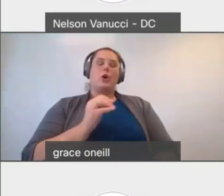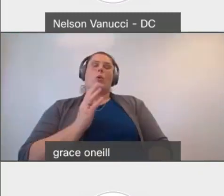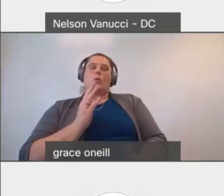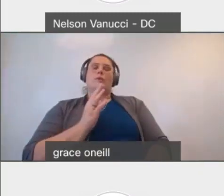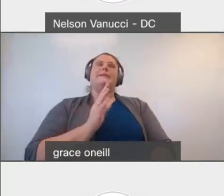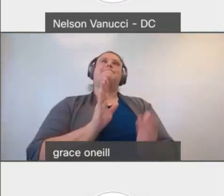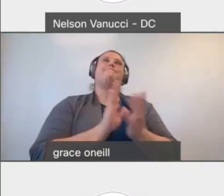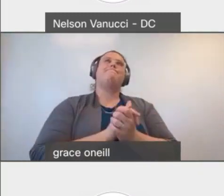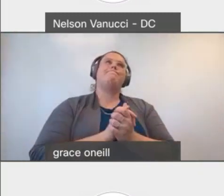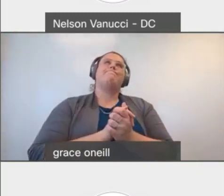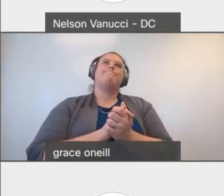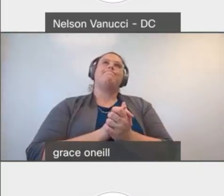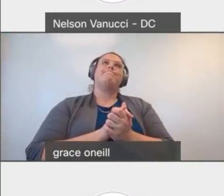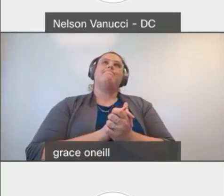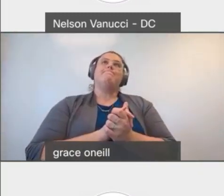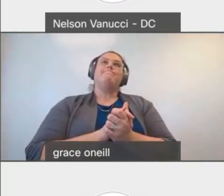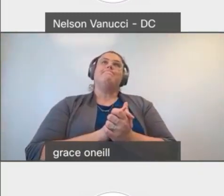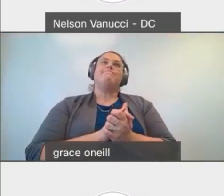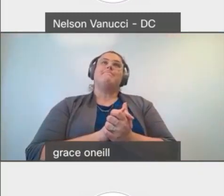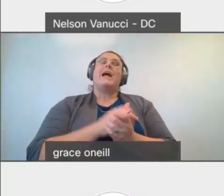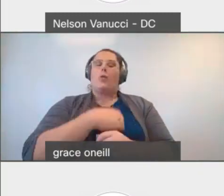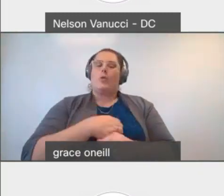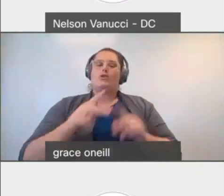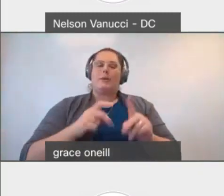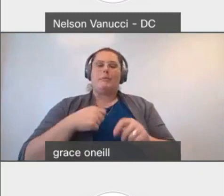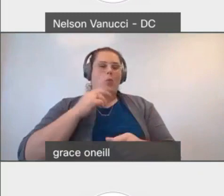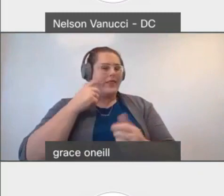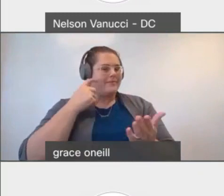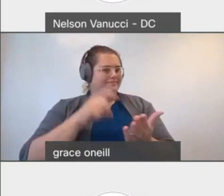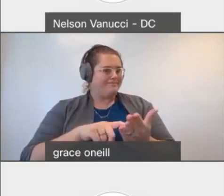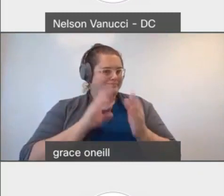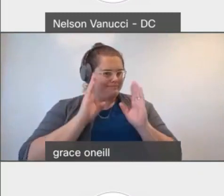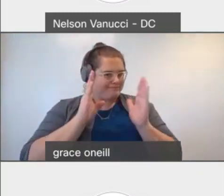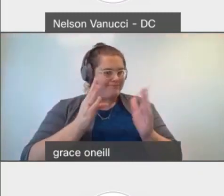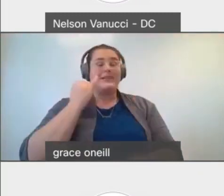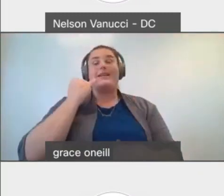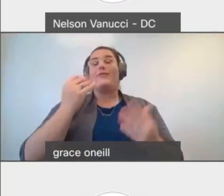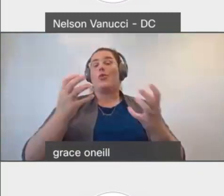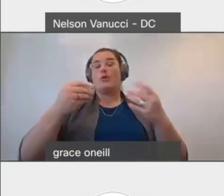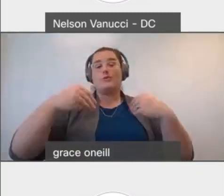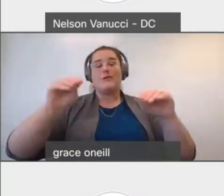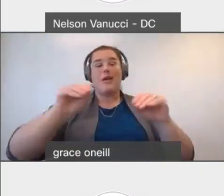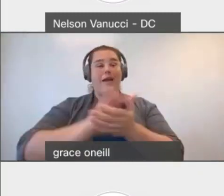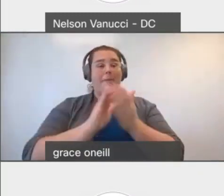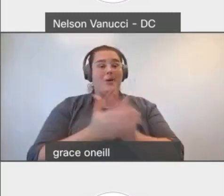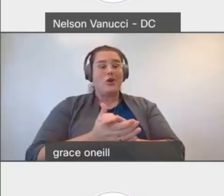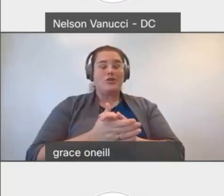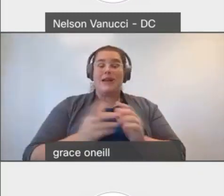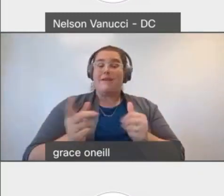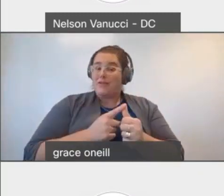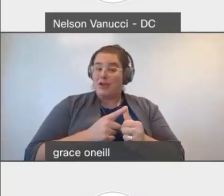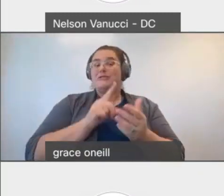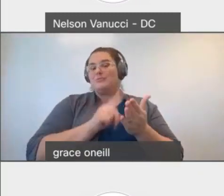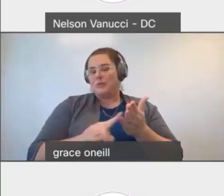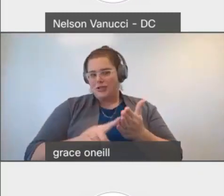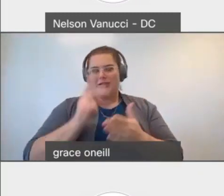wish people would hear this message. If you want to sell hamburgers, learn how many people are selling hamburgers,